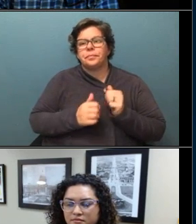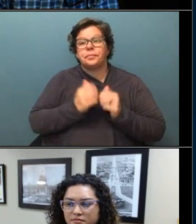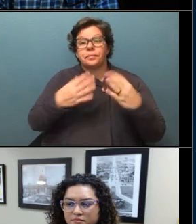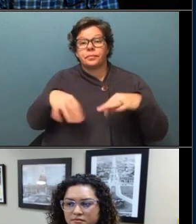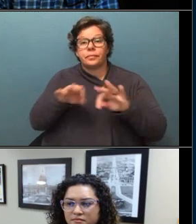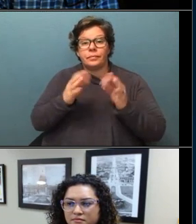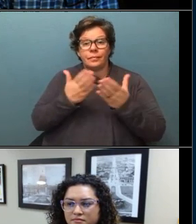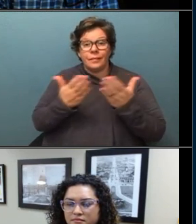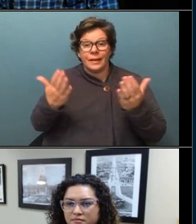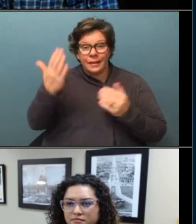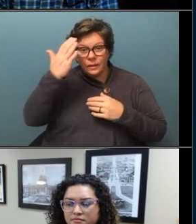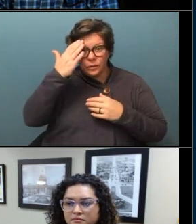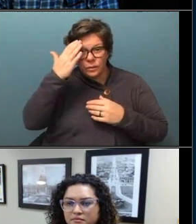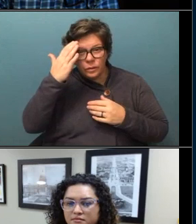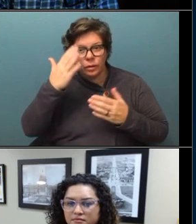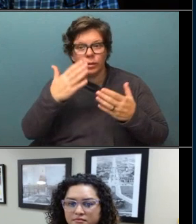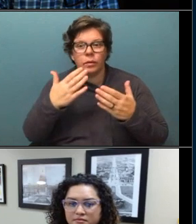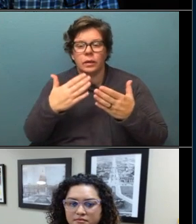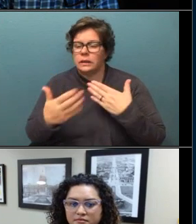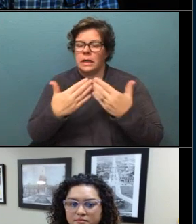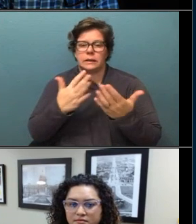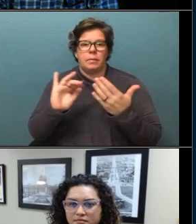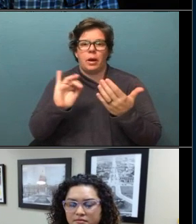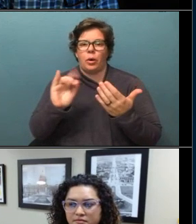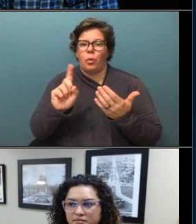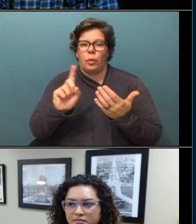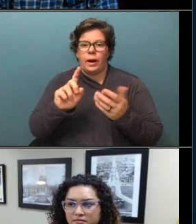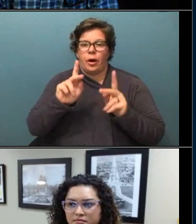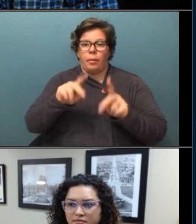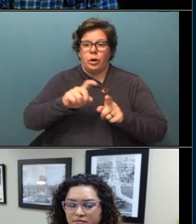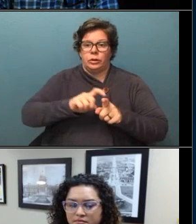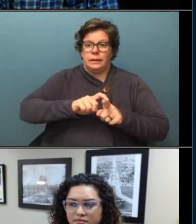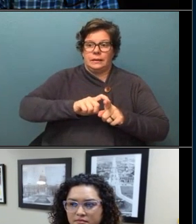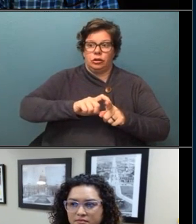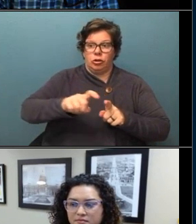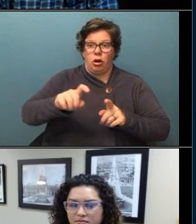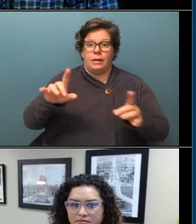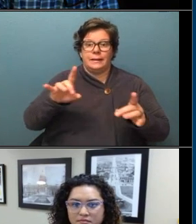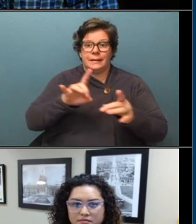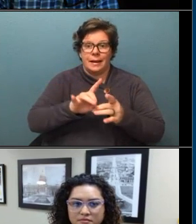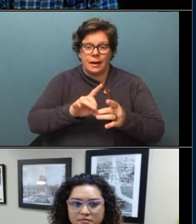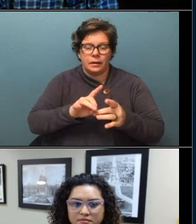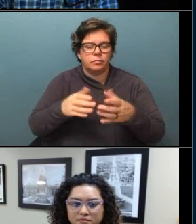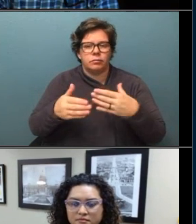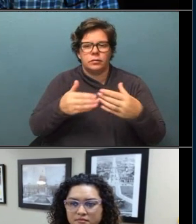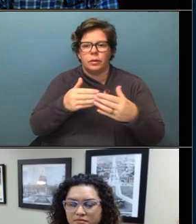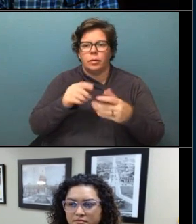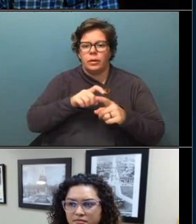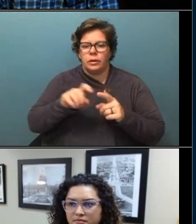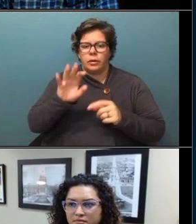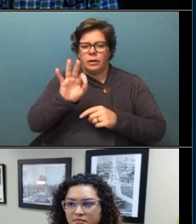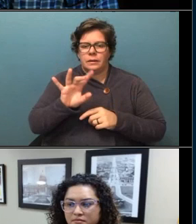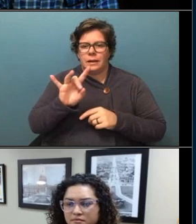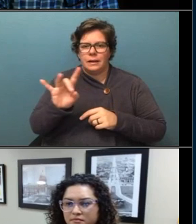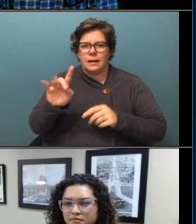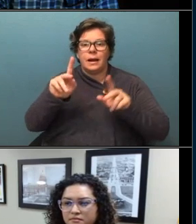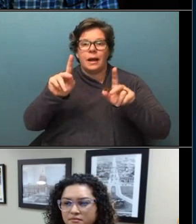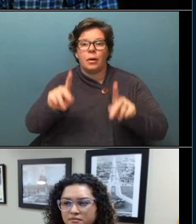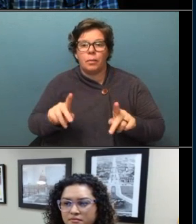thing to know, though, is regardless of where a person's call gets routed, when you call 988, a person